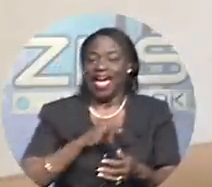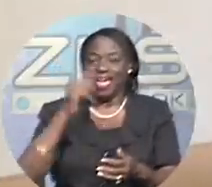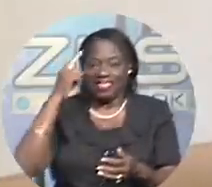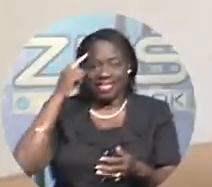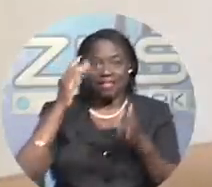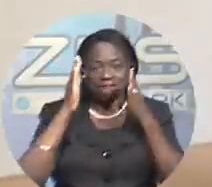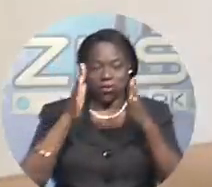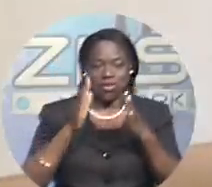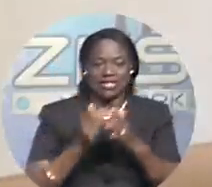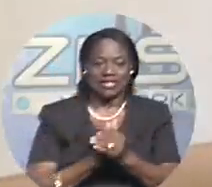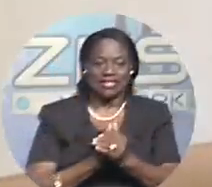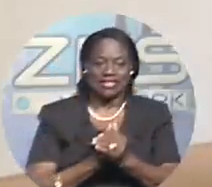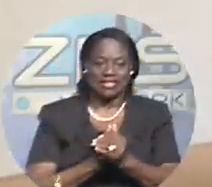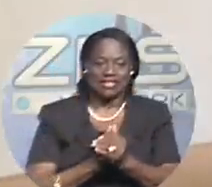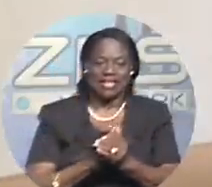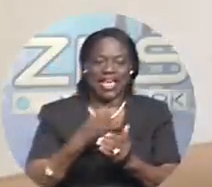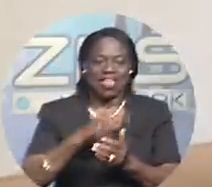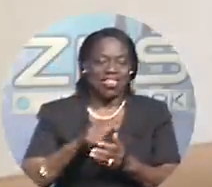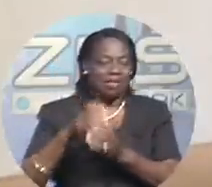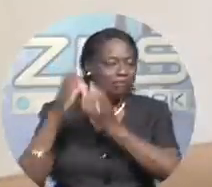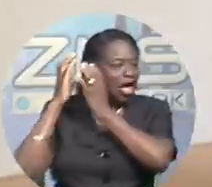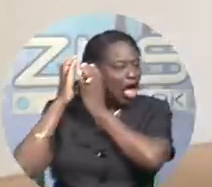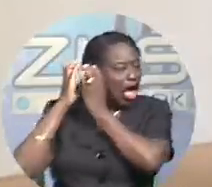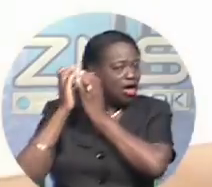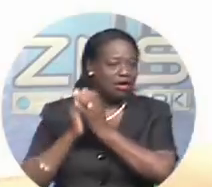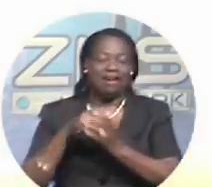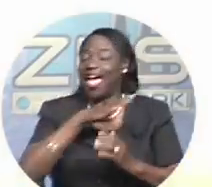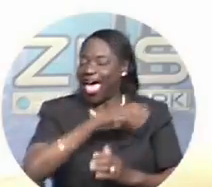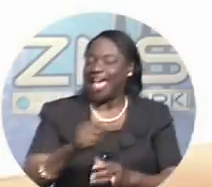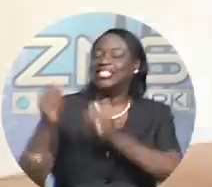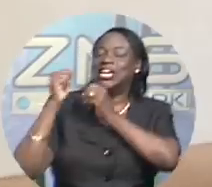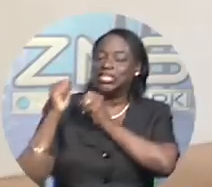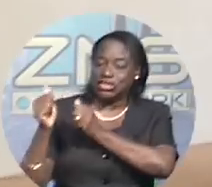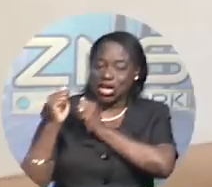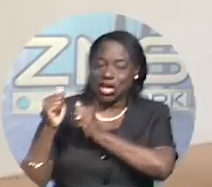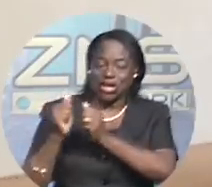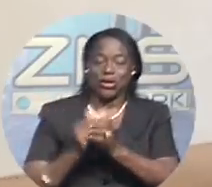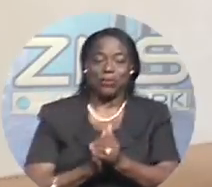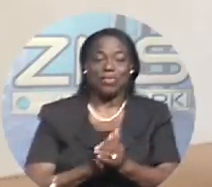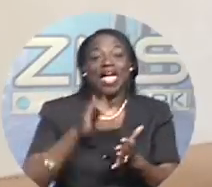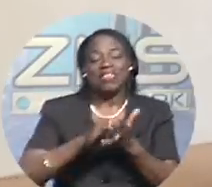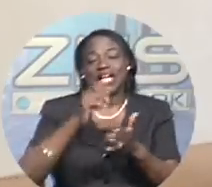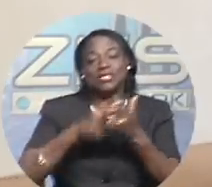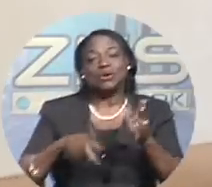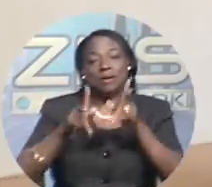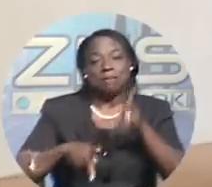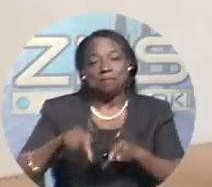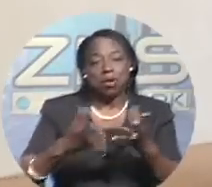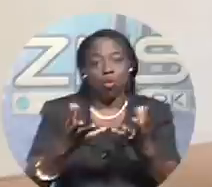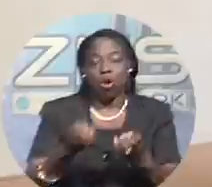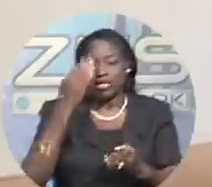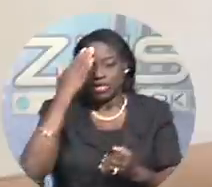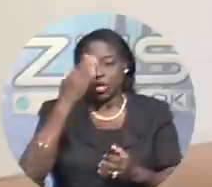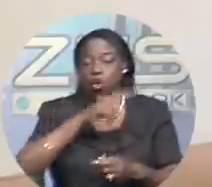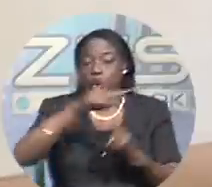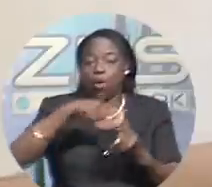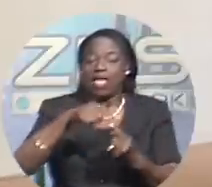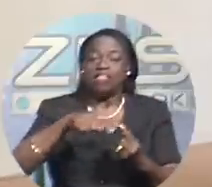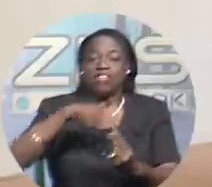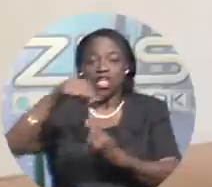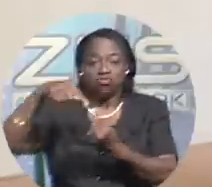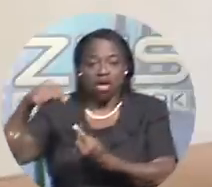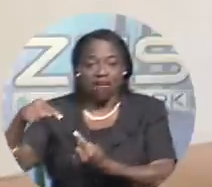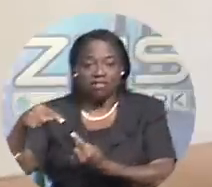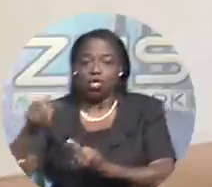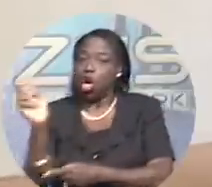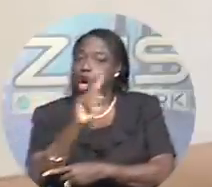focus on the conch and on Junkanoo. I think that's what people want to know when they travel. They want to know